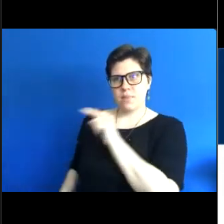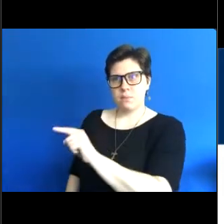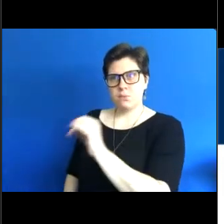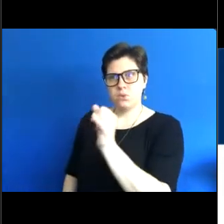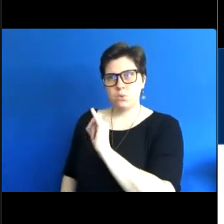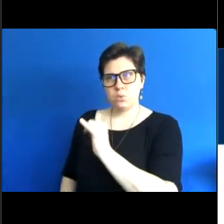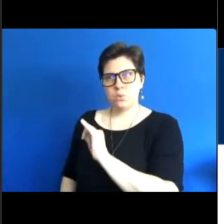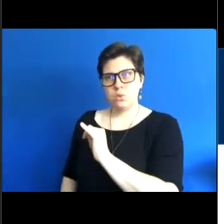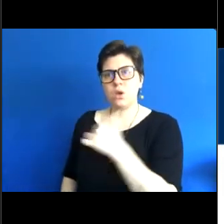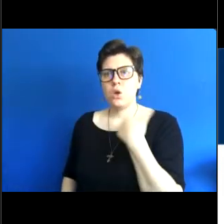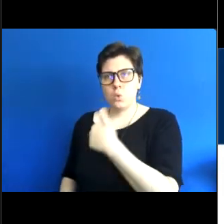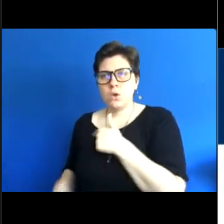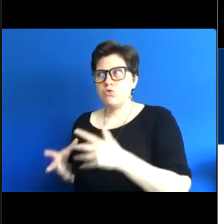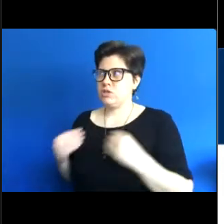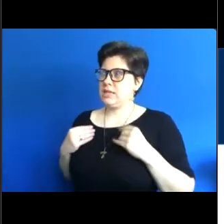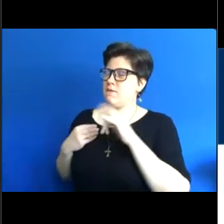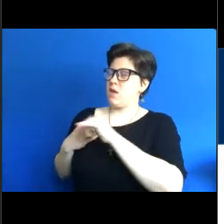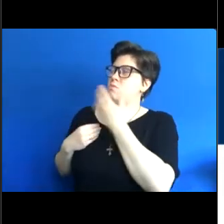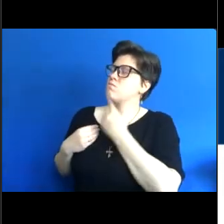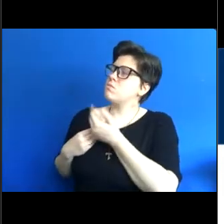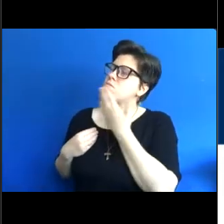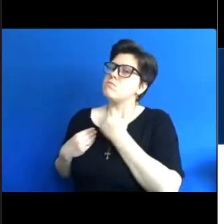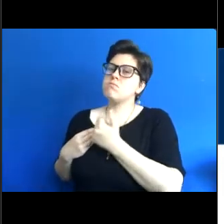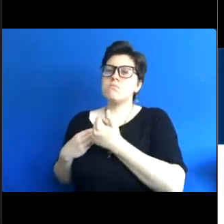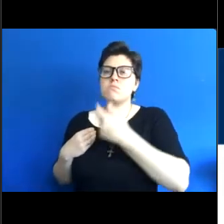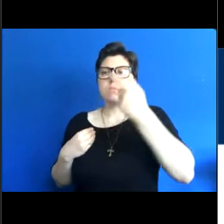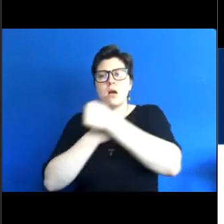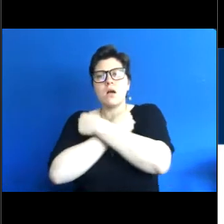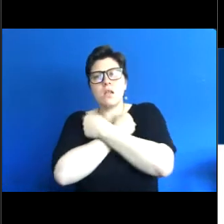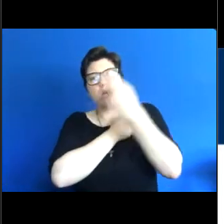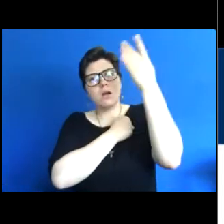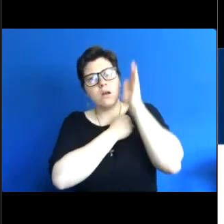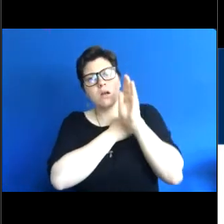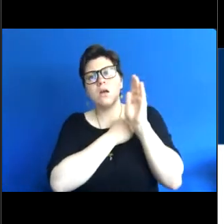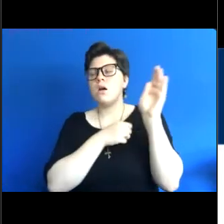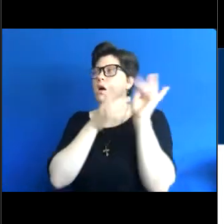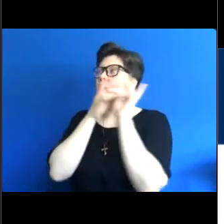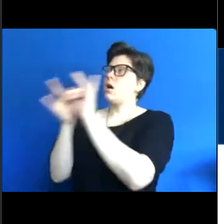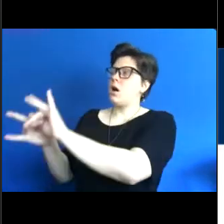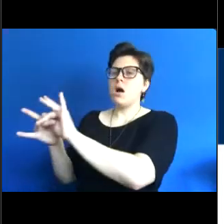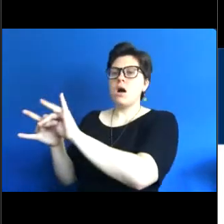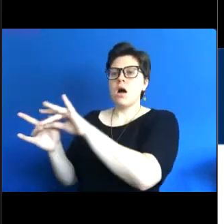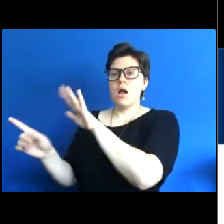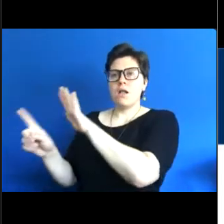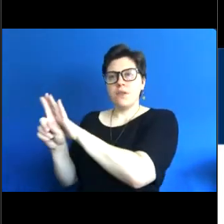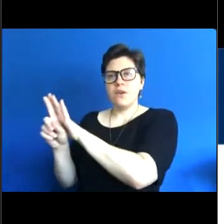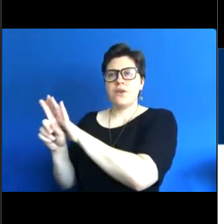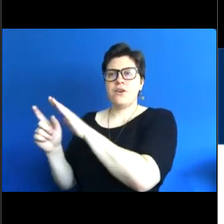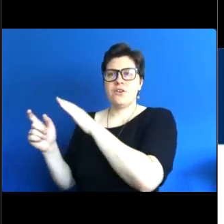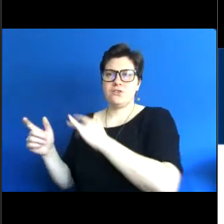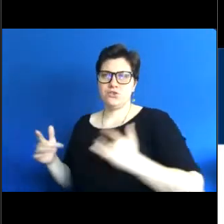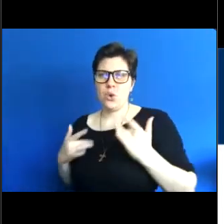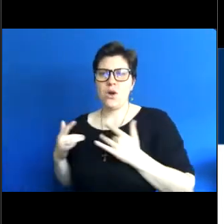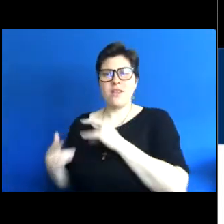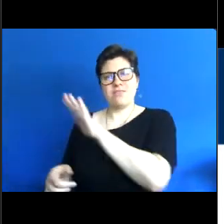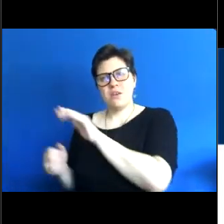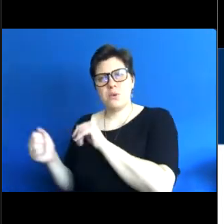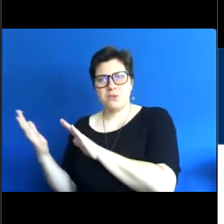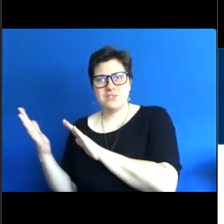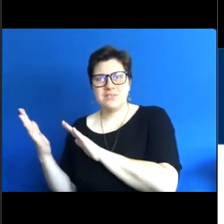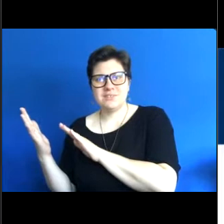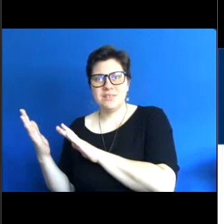also receiving the sweetness and the love of God from the child's joy, from the child's presence in our classroom. And so being able to have